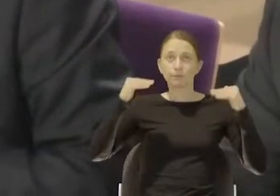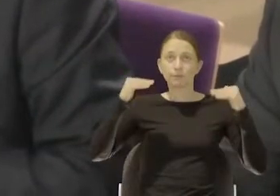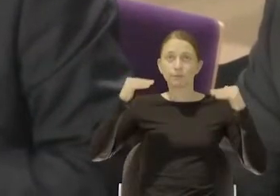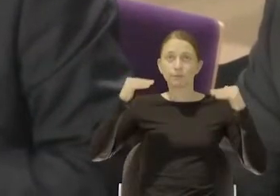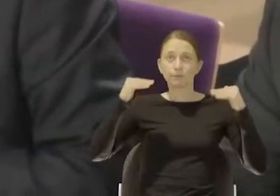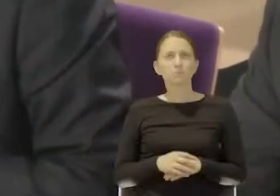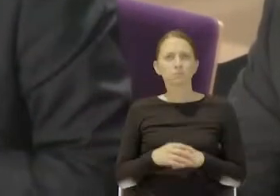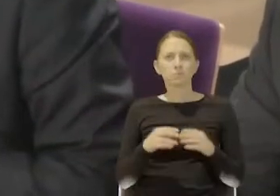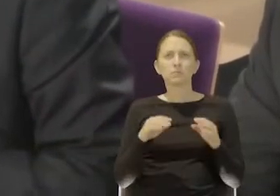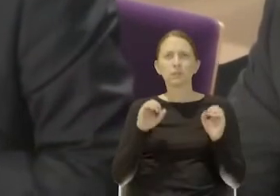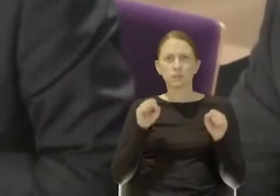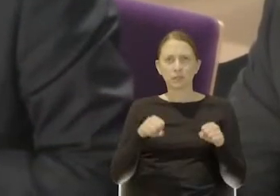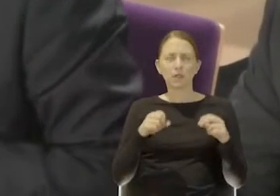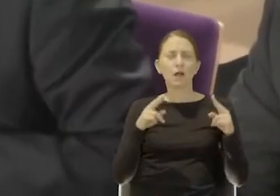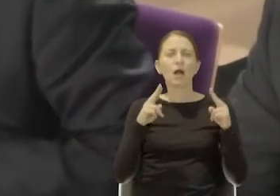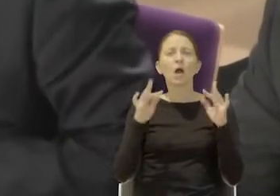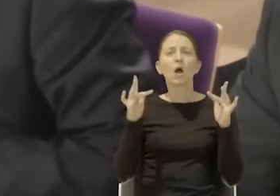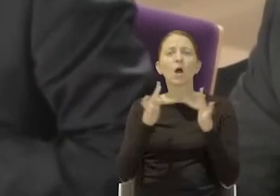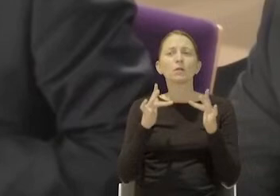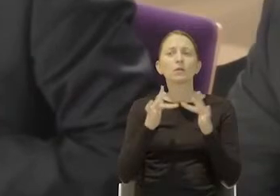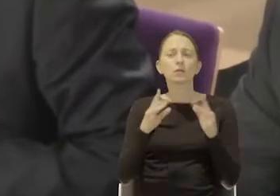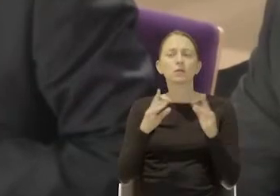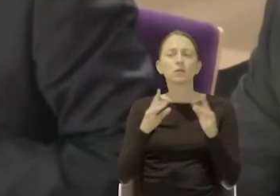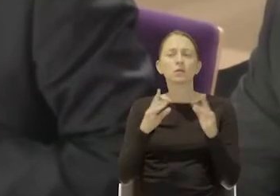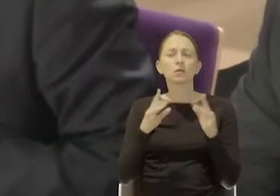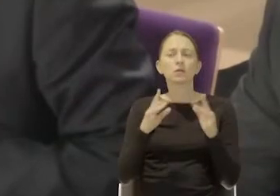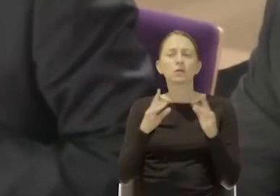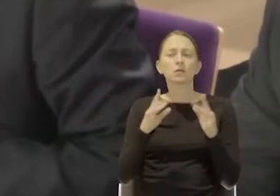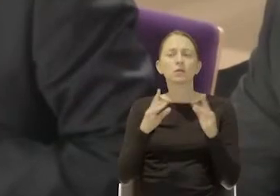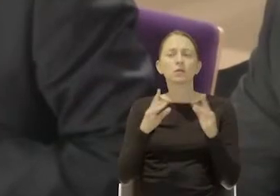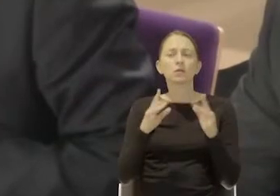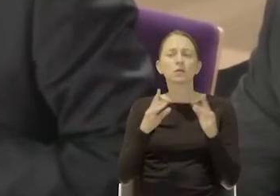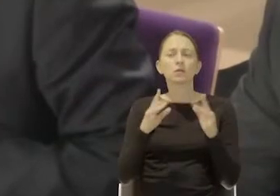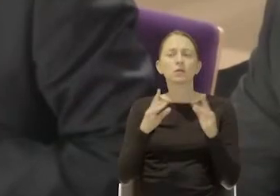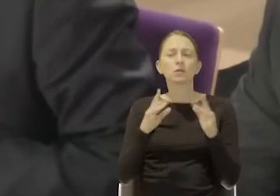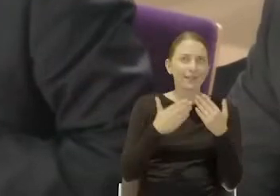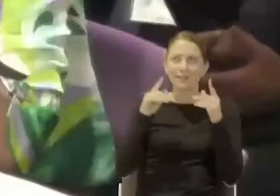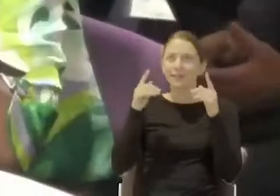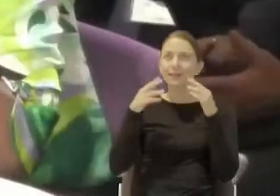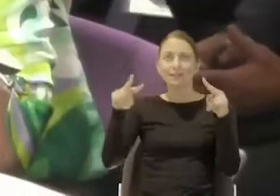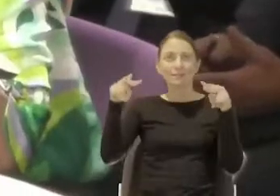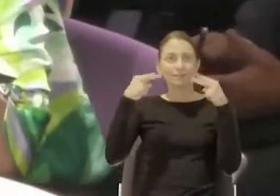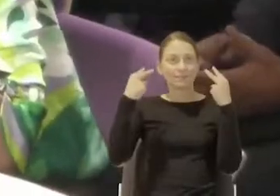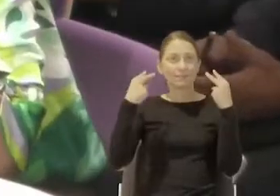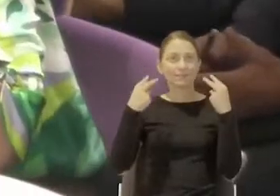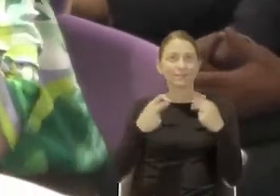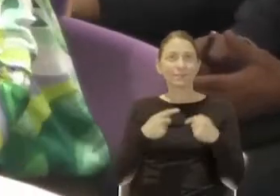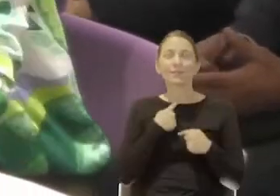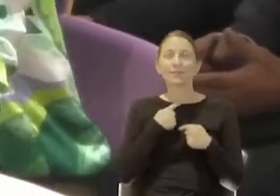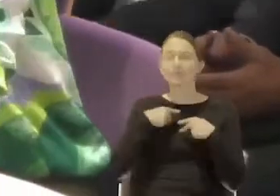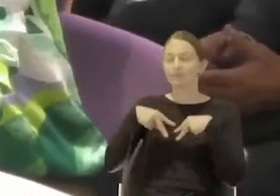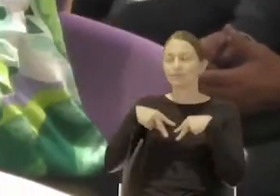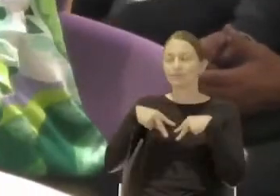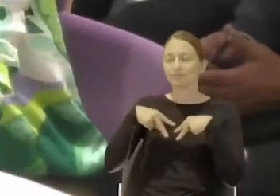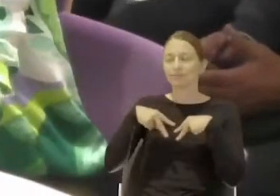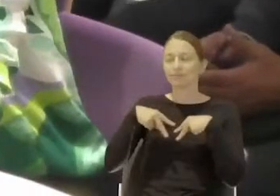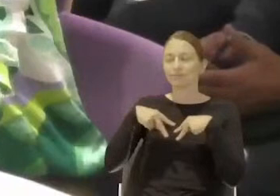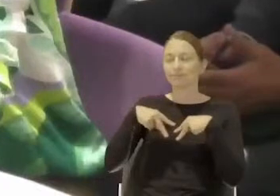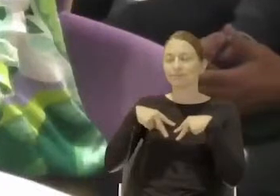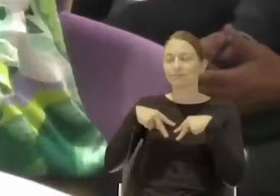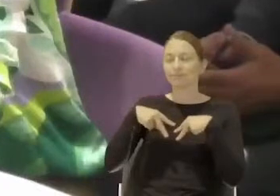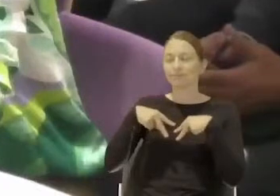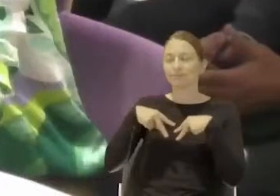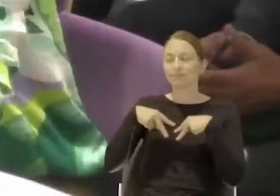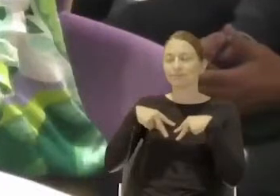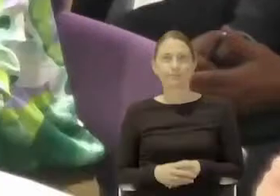And this has been properly recognized. Thank you for attention. Thank you very much.